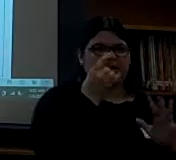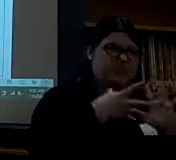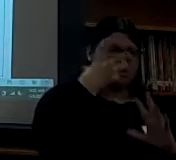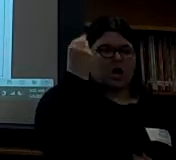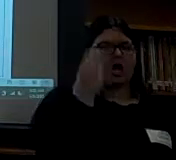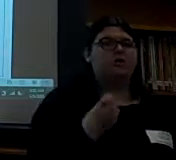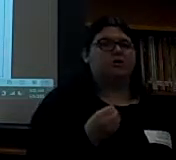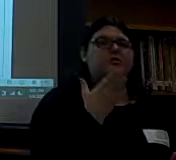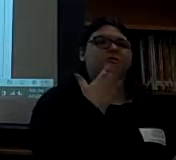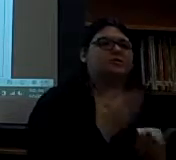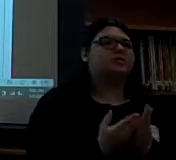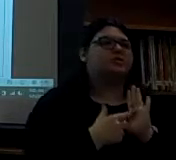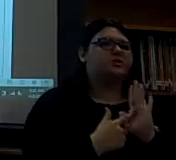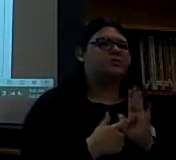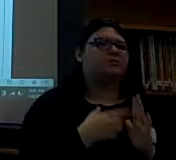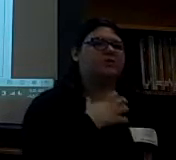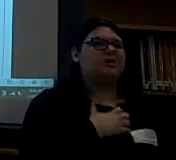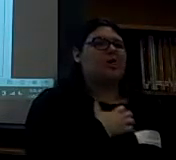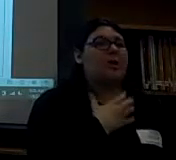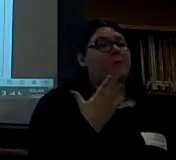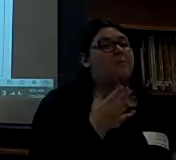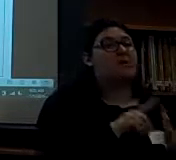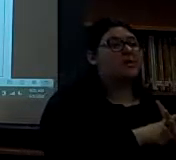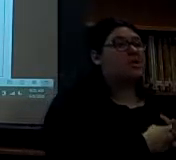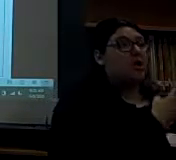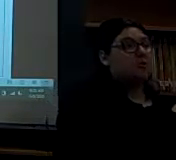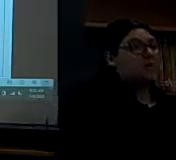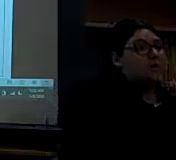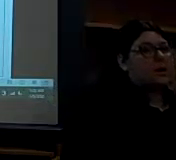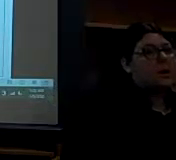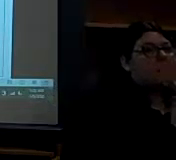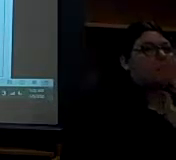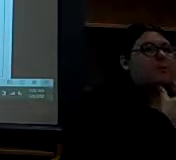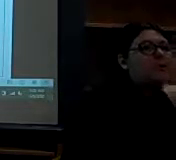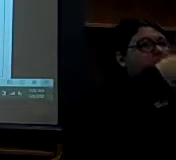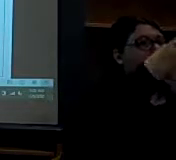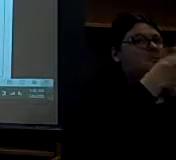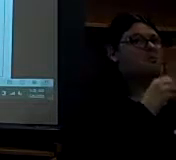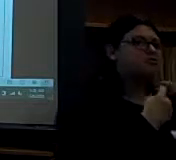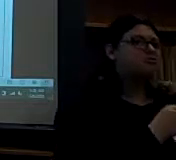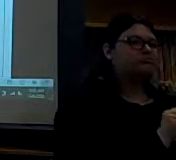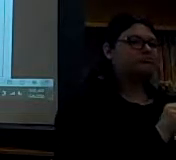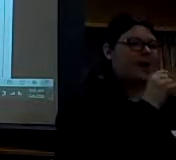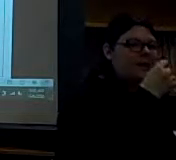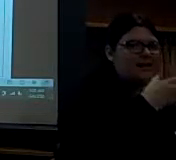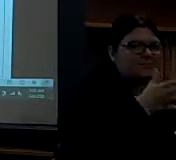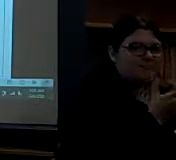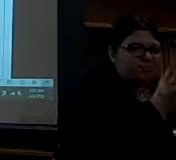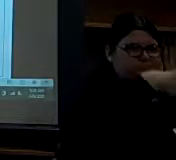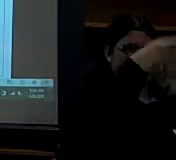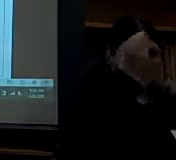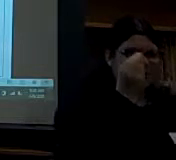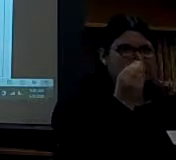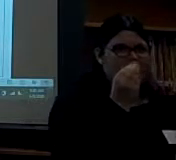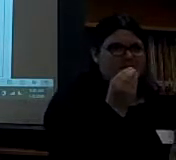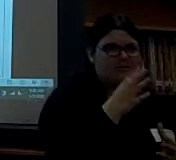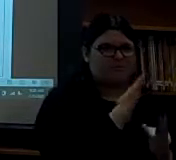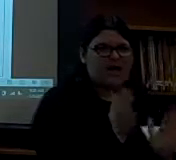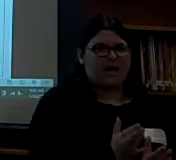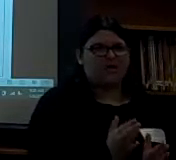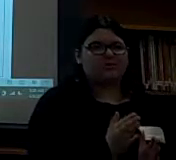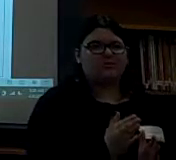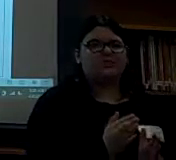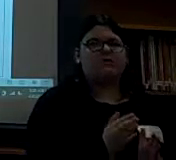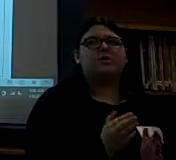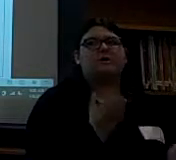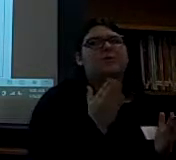That's a great example. The yuck may start in one area, maybe getting the kids out of the house. And by the way, I think in Northern Virginia, and probably the rest of the country, but I live in